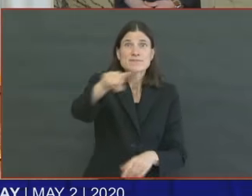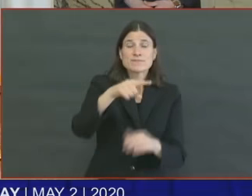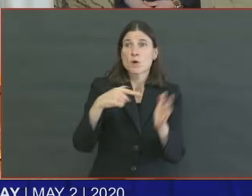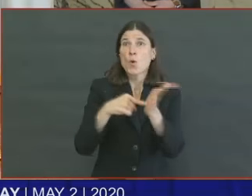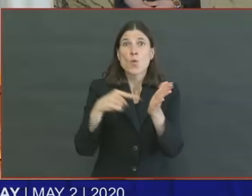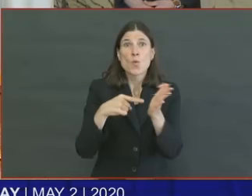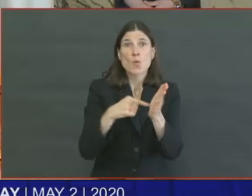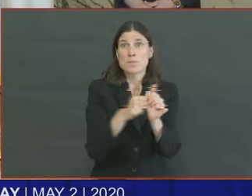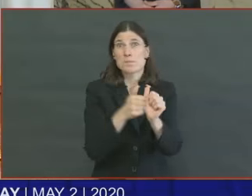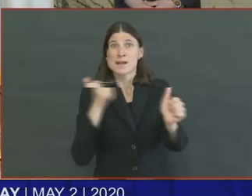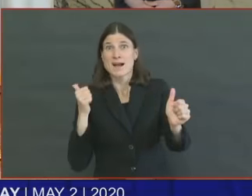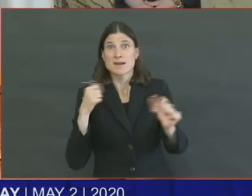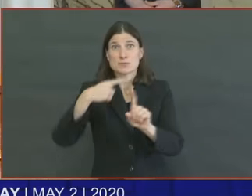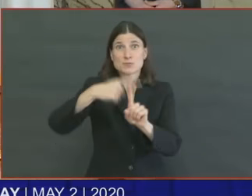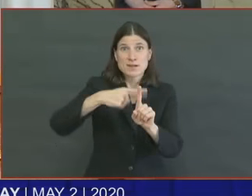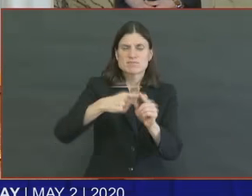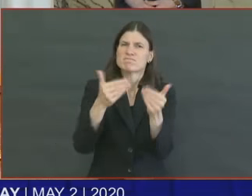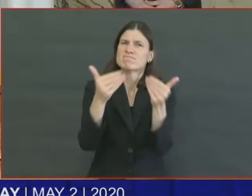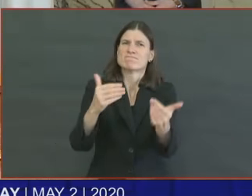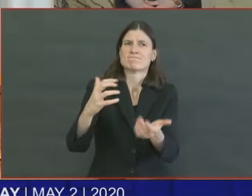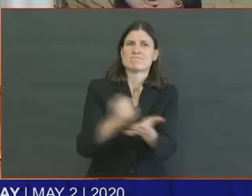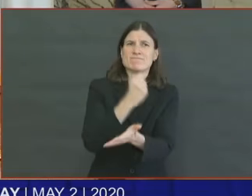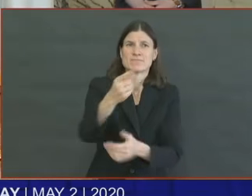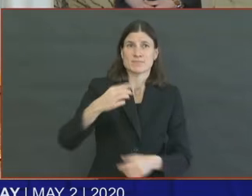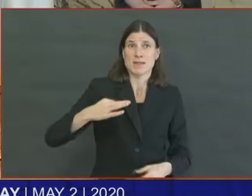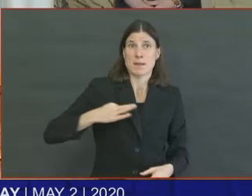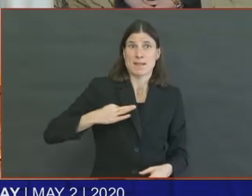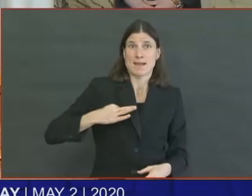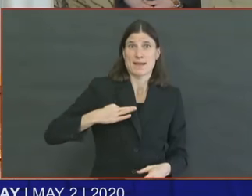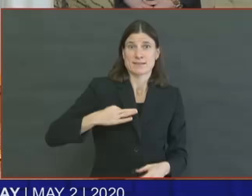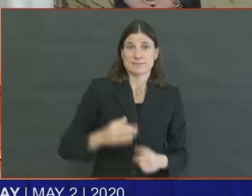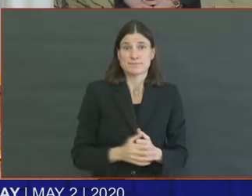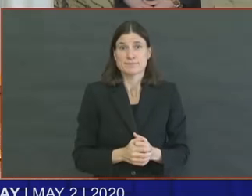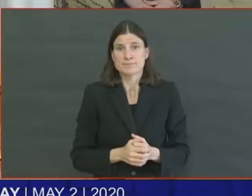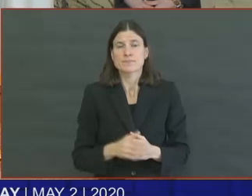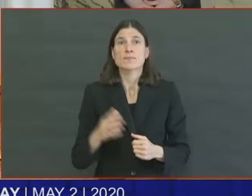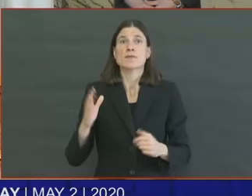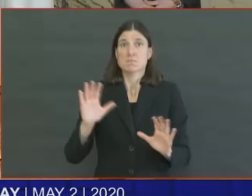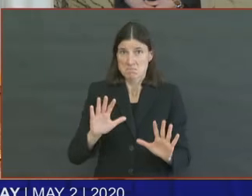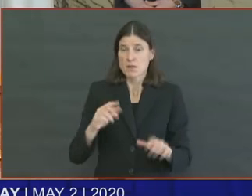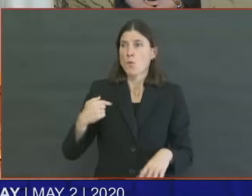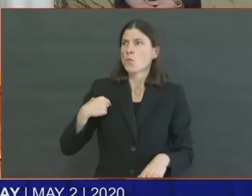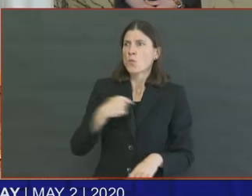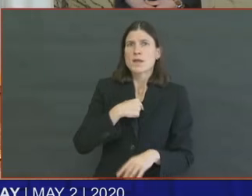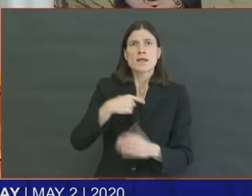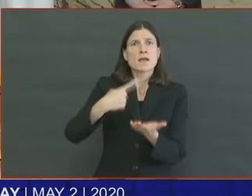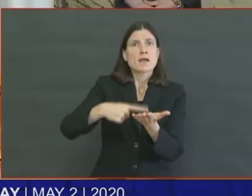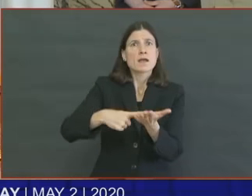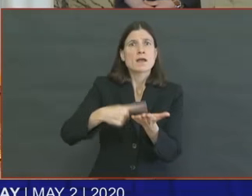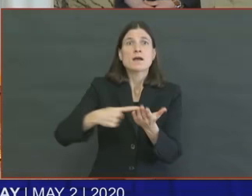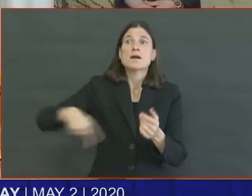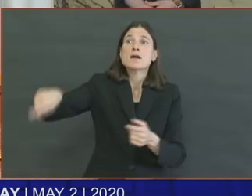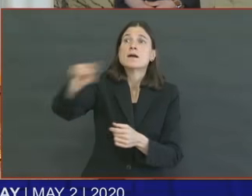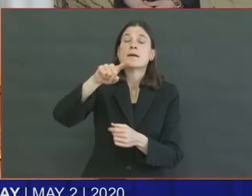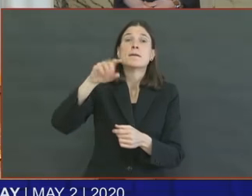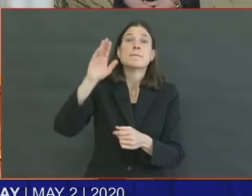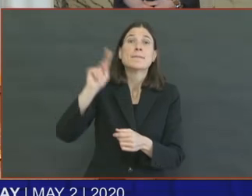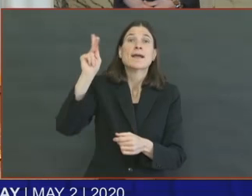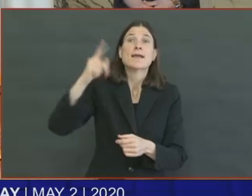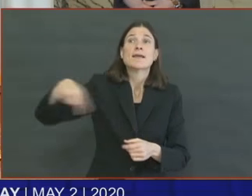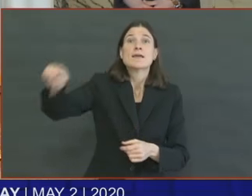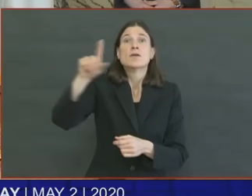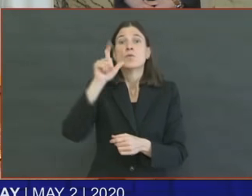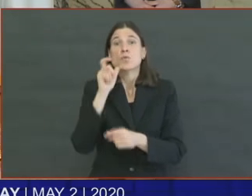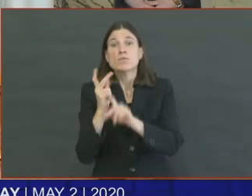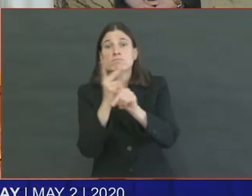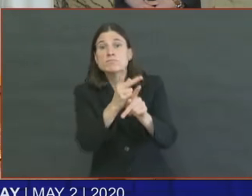financial institutions that have agreed to sign a pledge to provide relief to residential borrowers. All of the participating